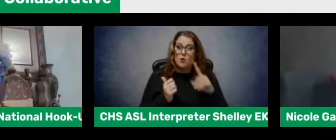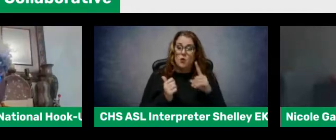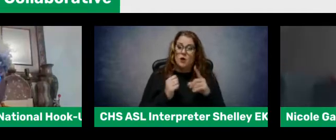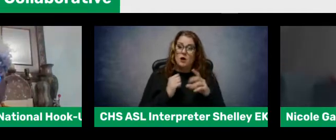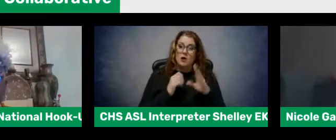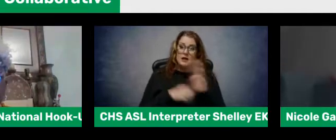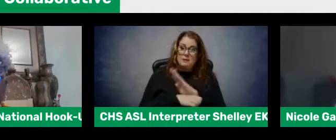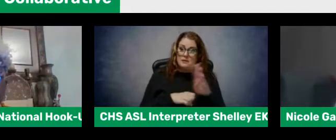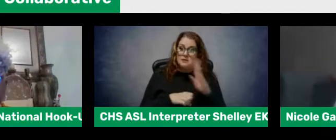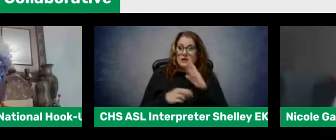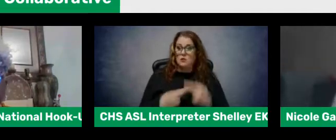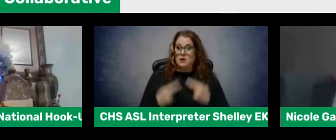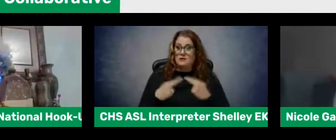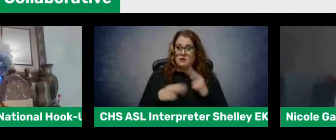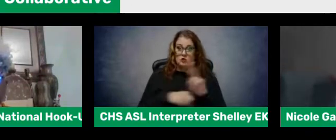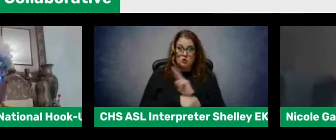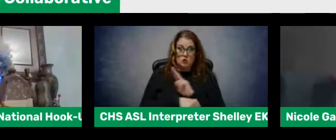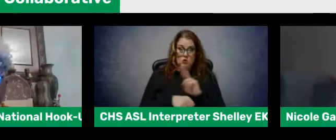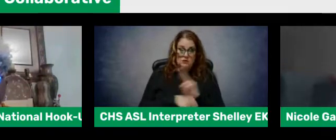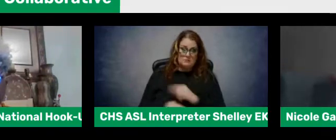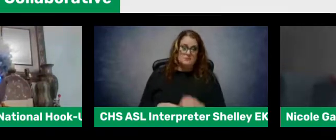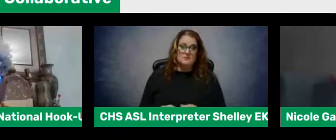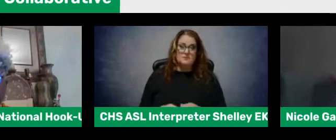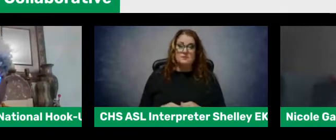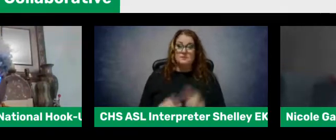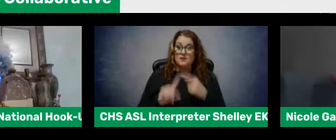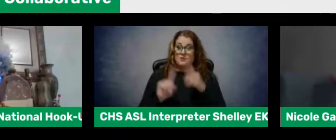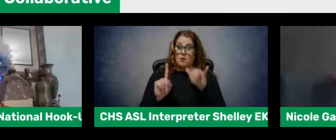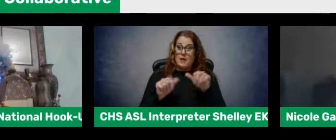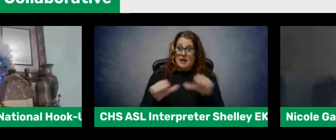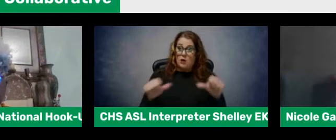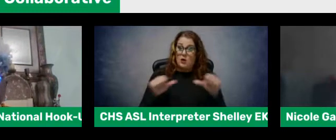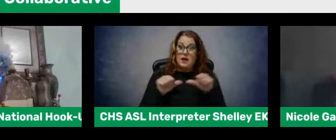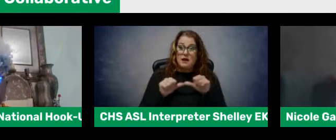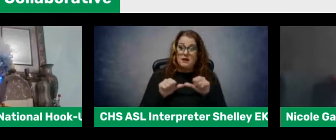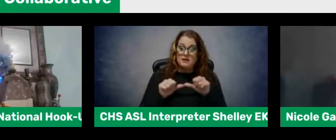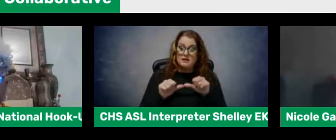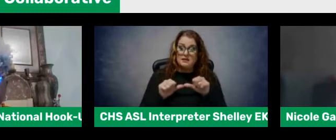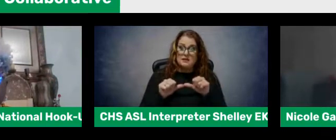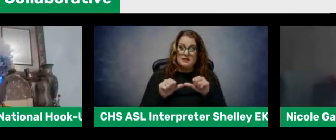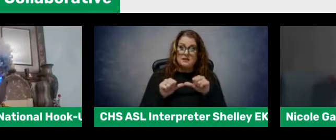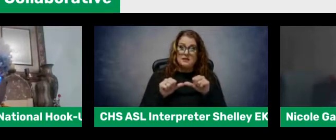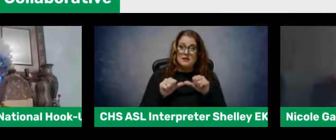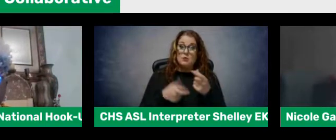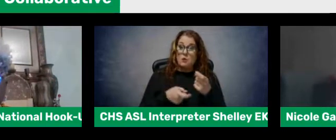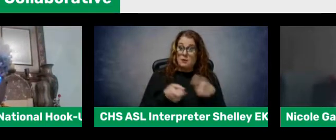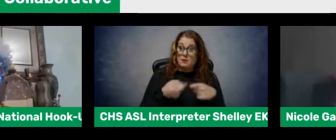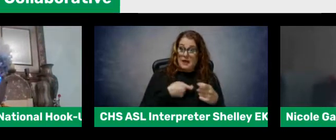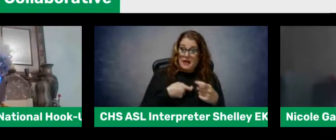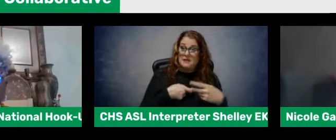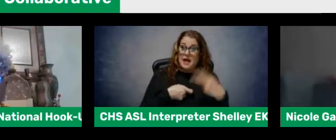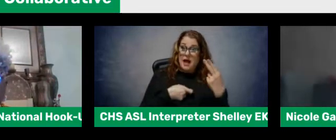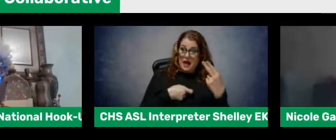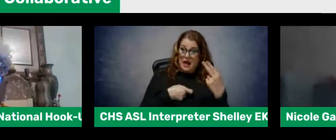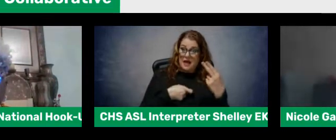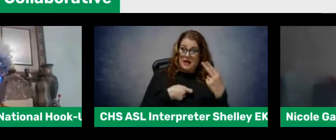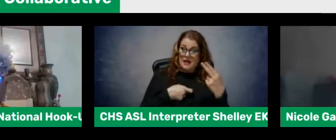and residential use. So out of this area, what replaced high